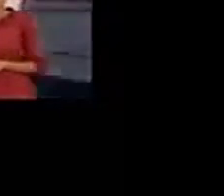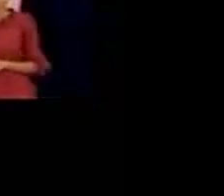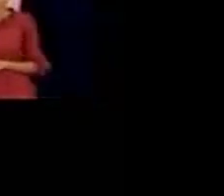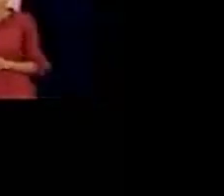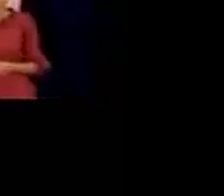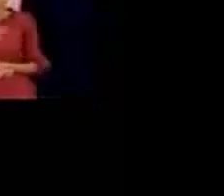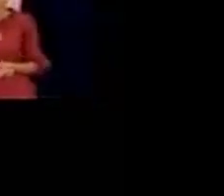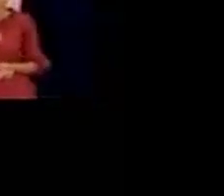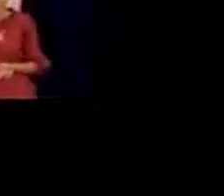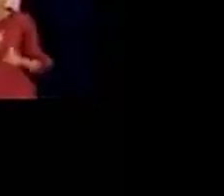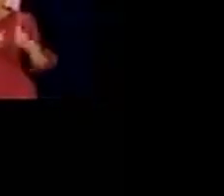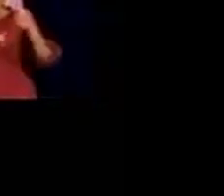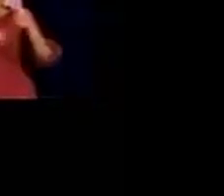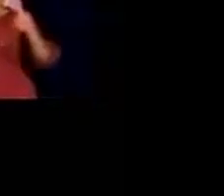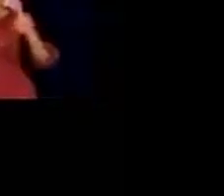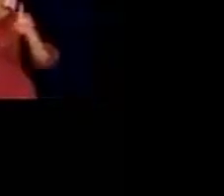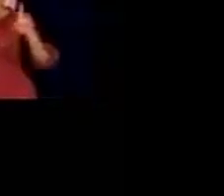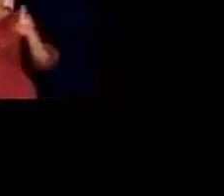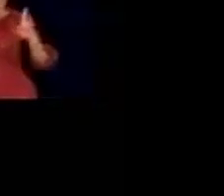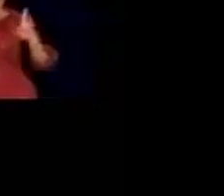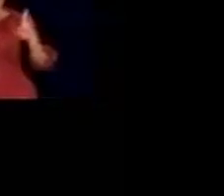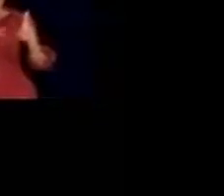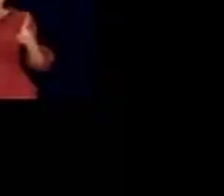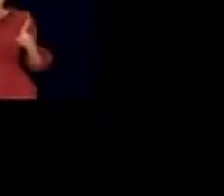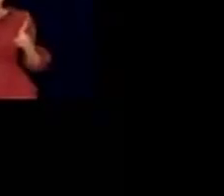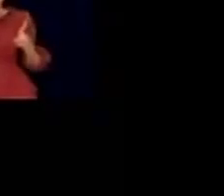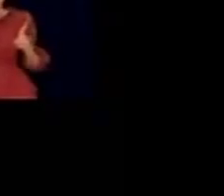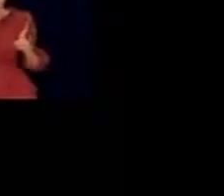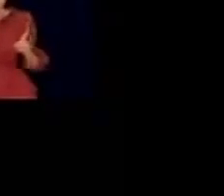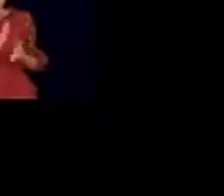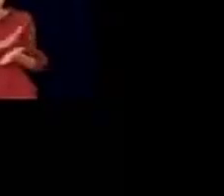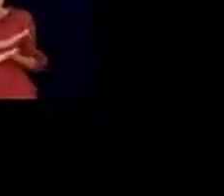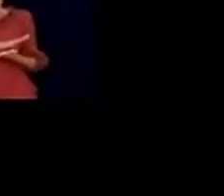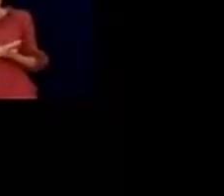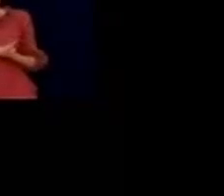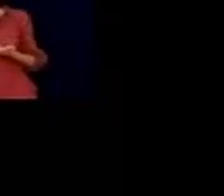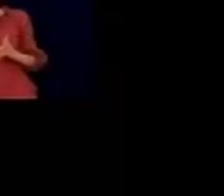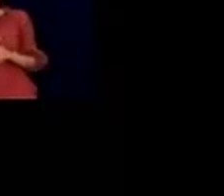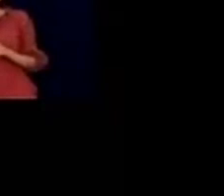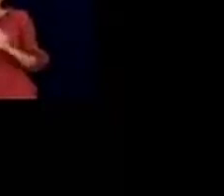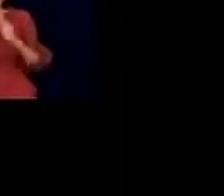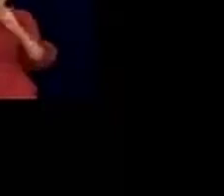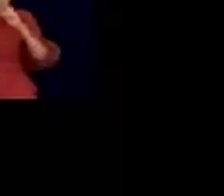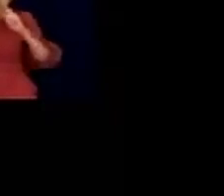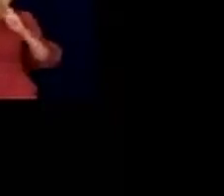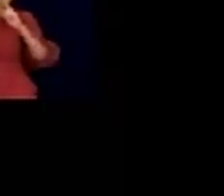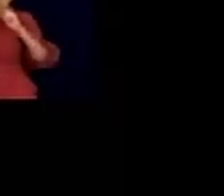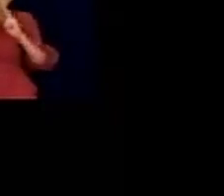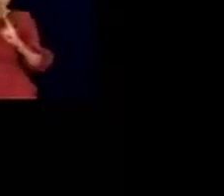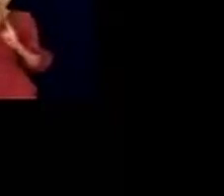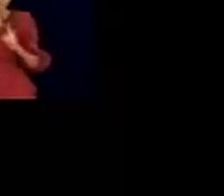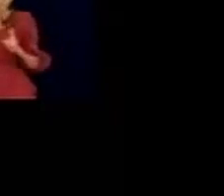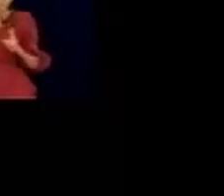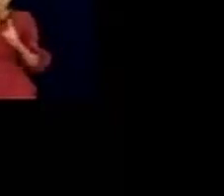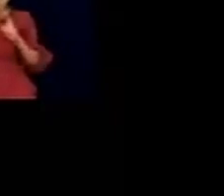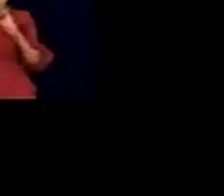side. And I did say, I'll dry every tear you